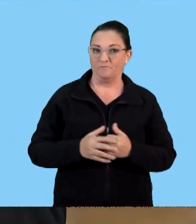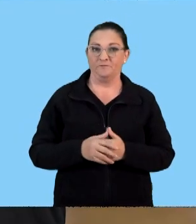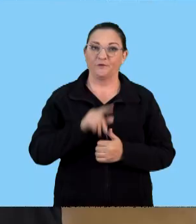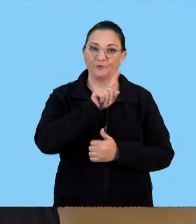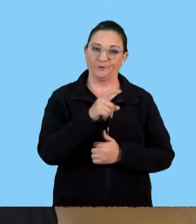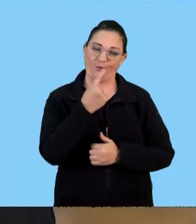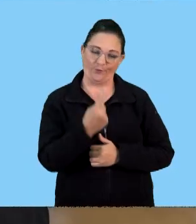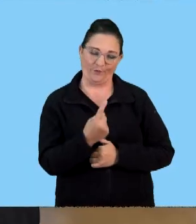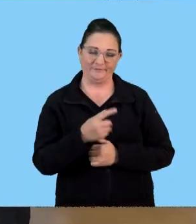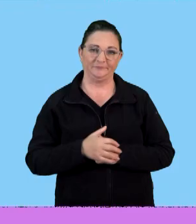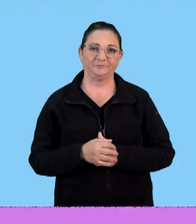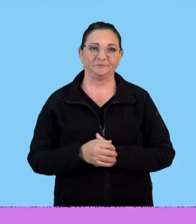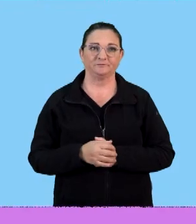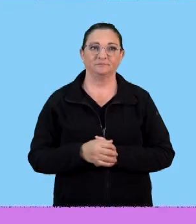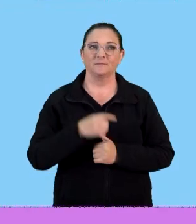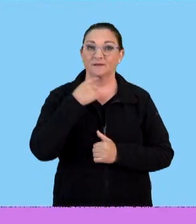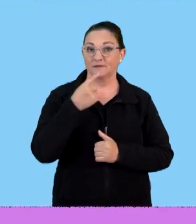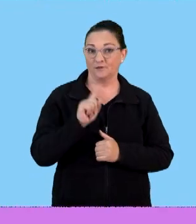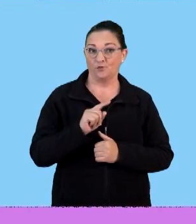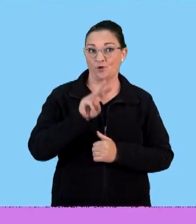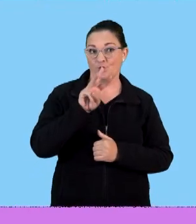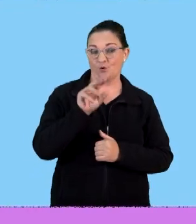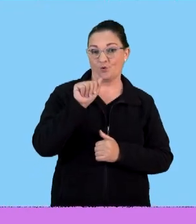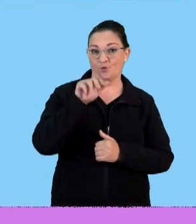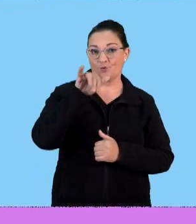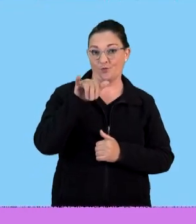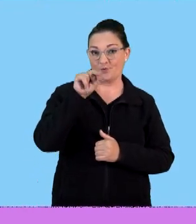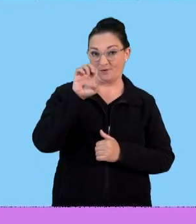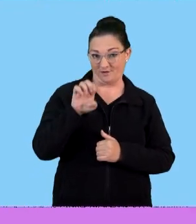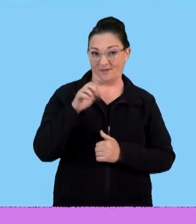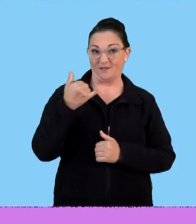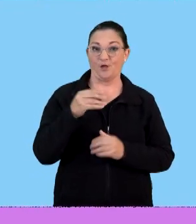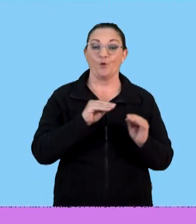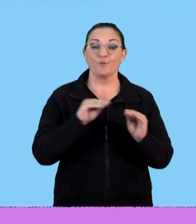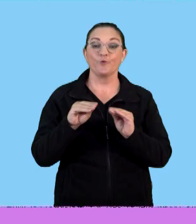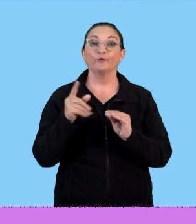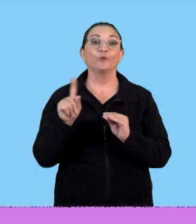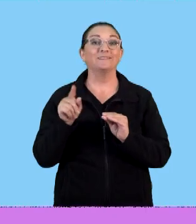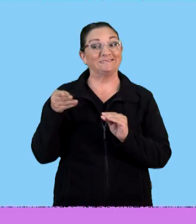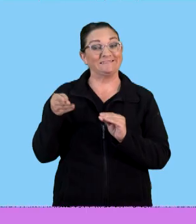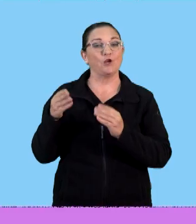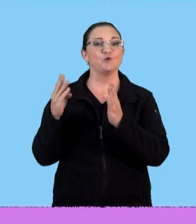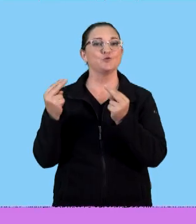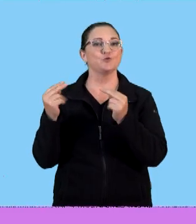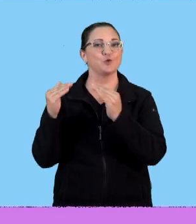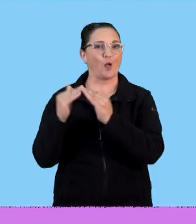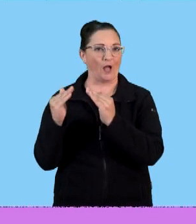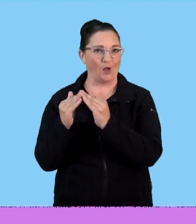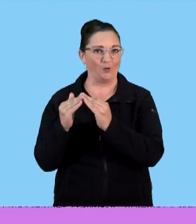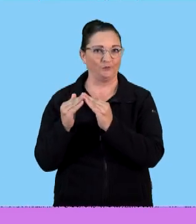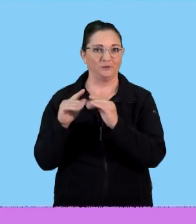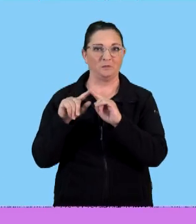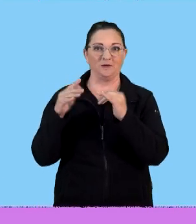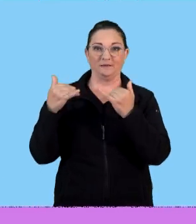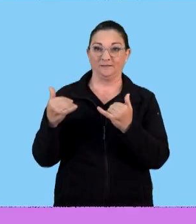first question. So question number 1, it's saying here that Wayne recently moved into his new house. In the